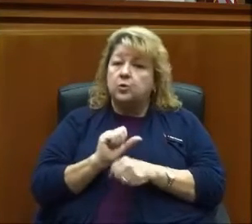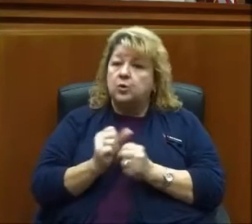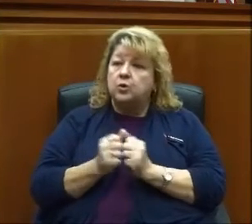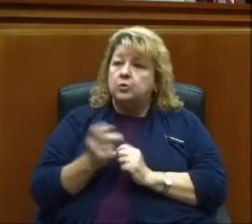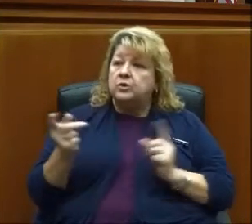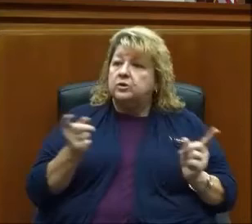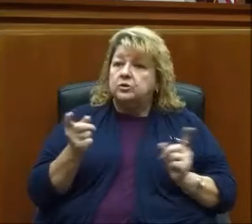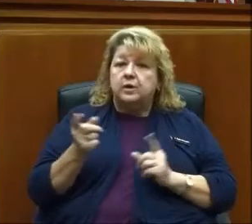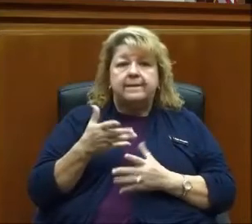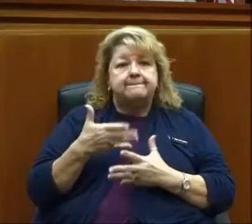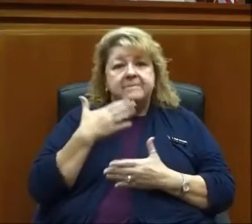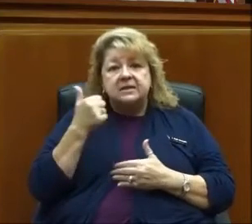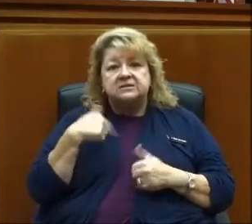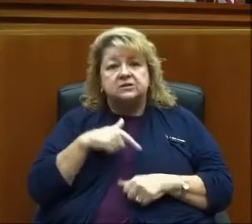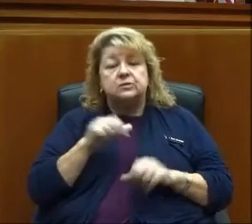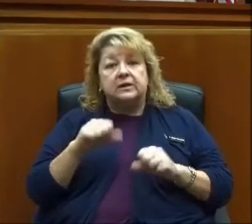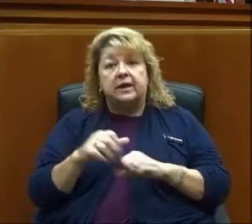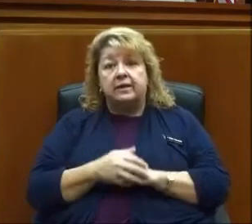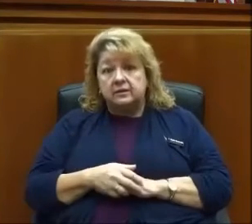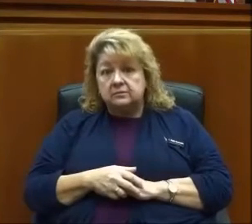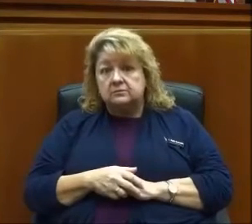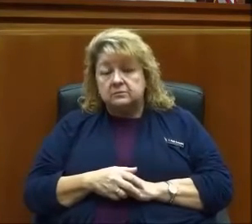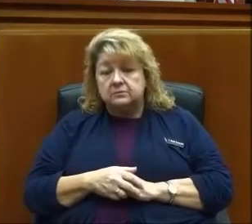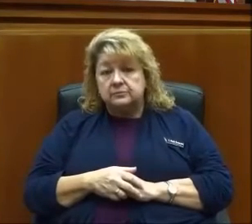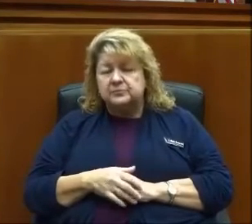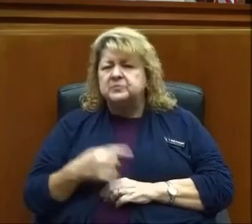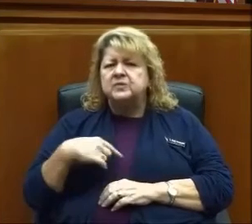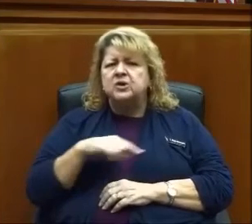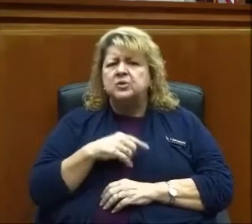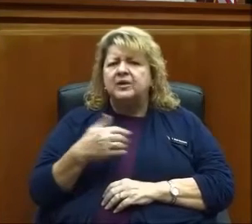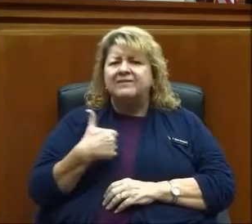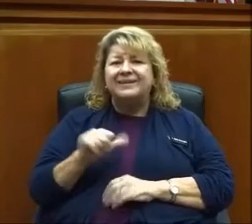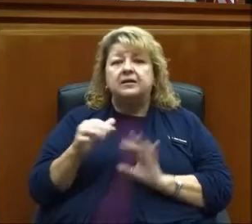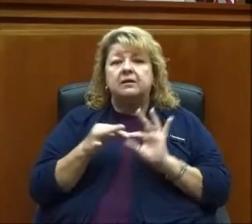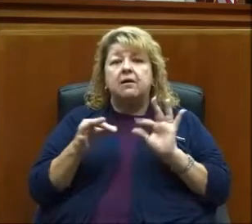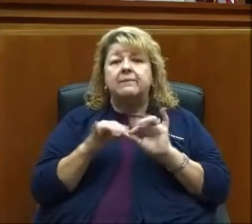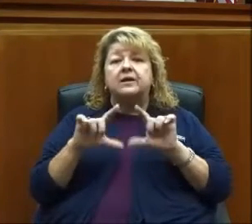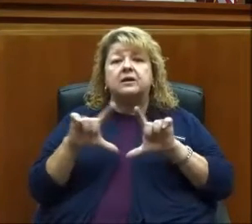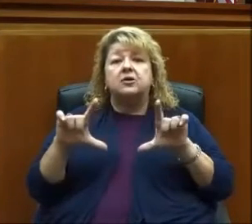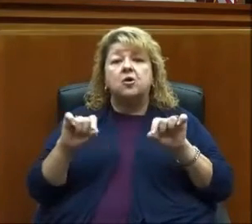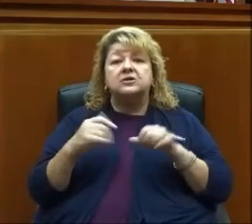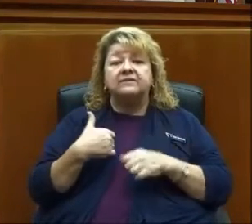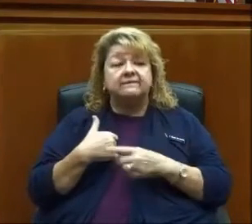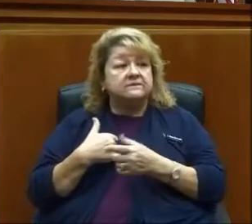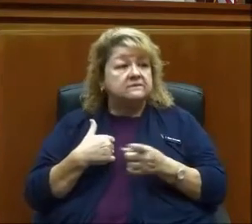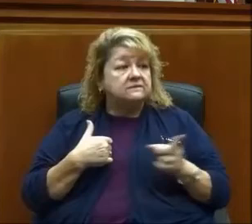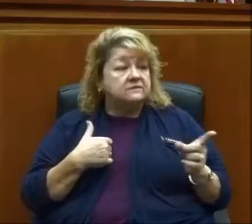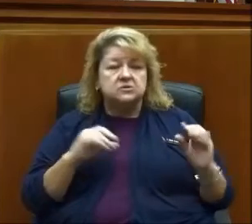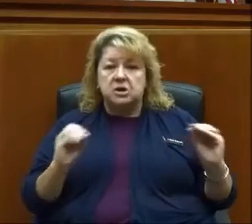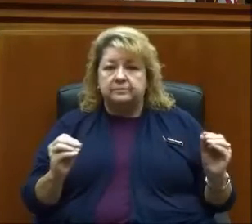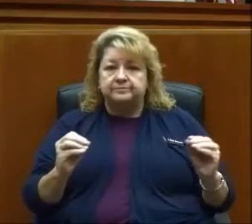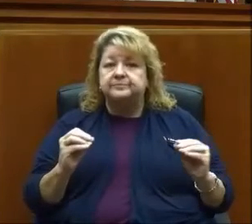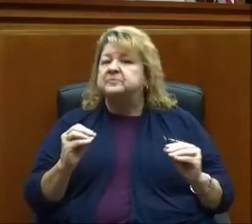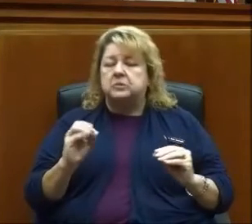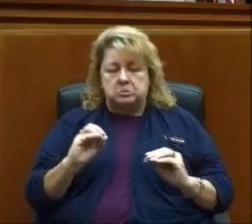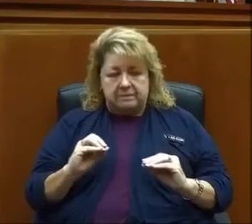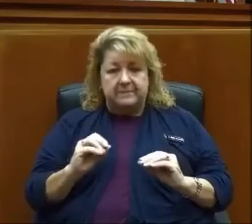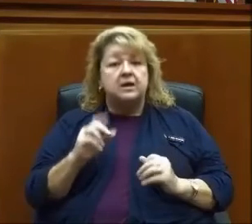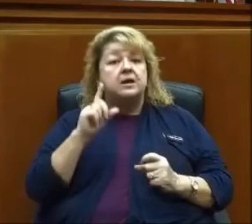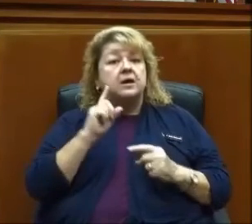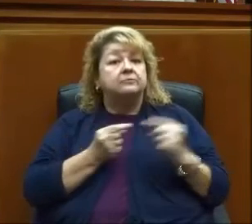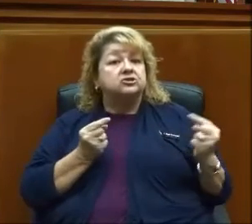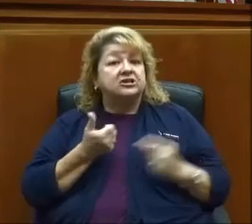best as possible. Do we have any comment cards? No. Do we have any objections to the